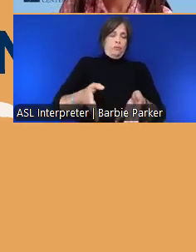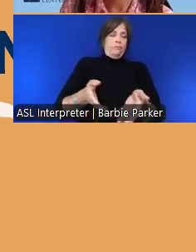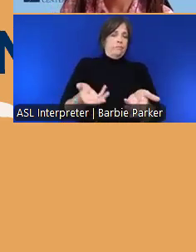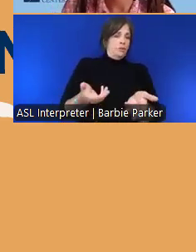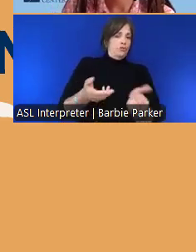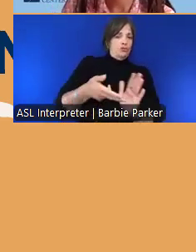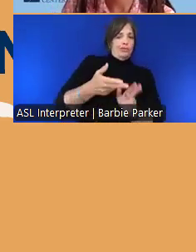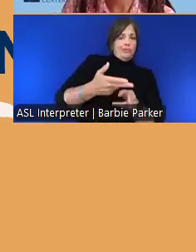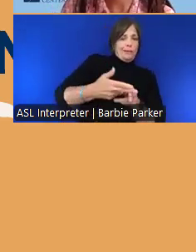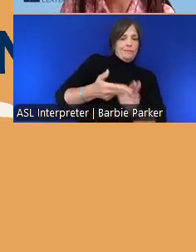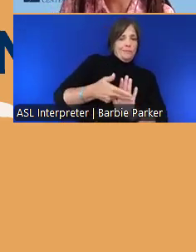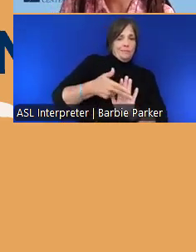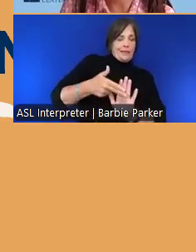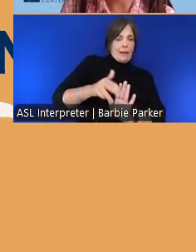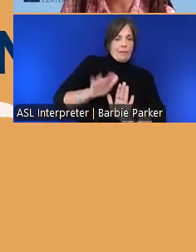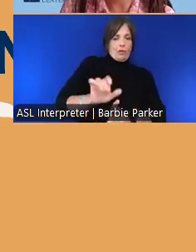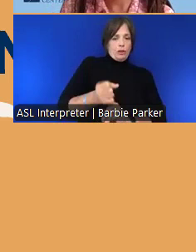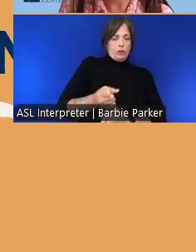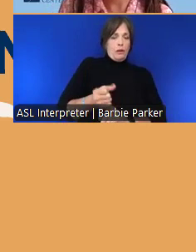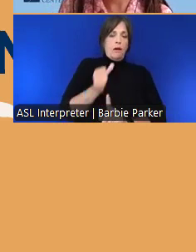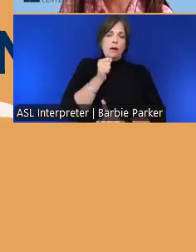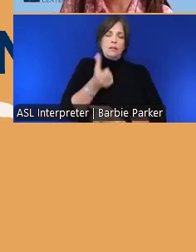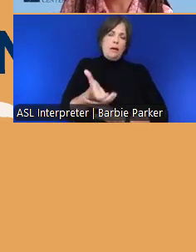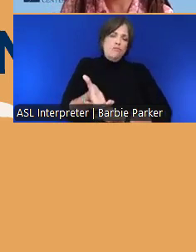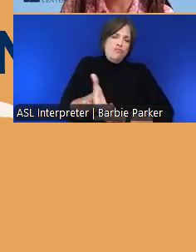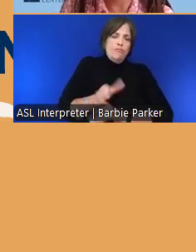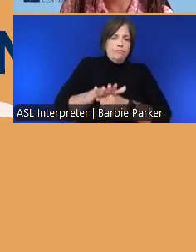situation for themselves and not to pressure